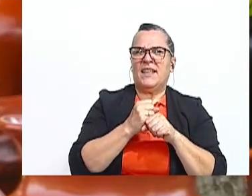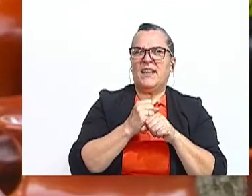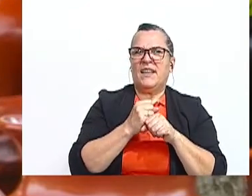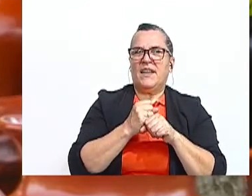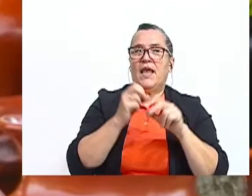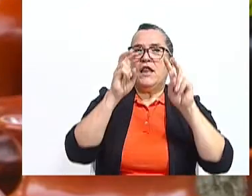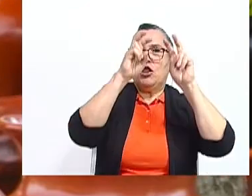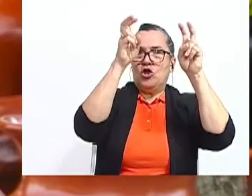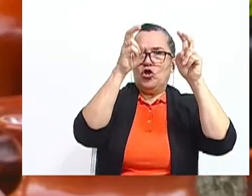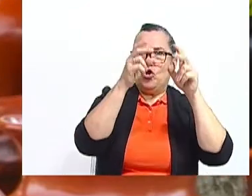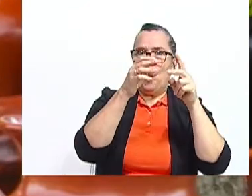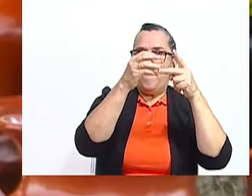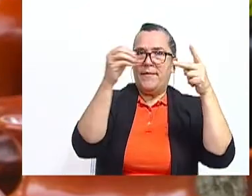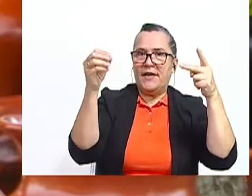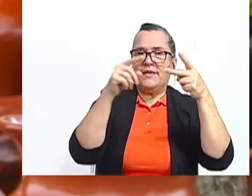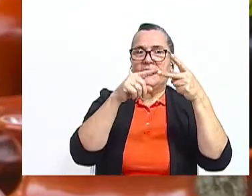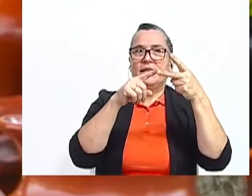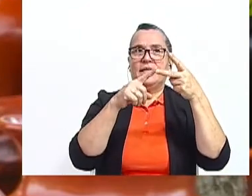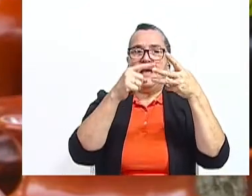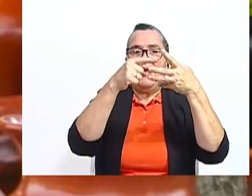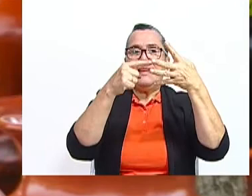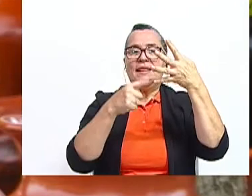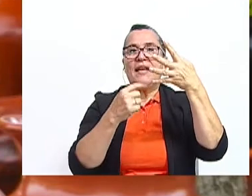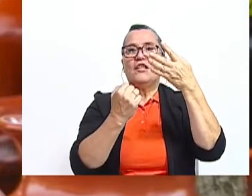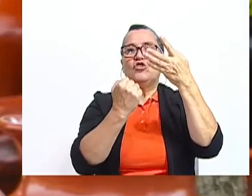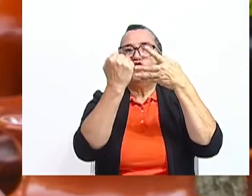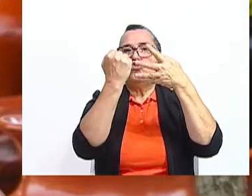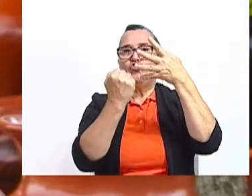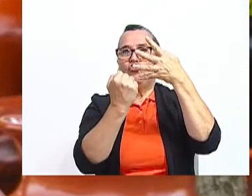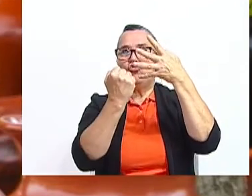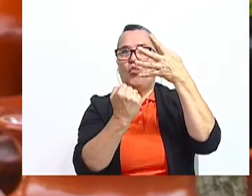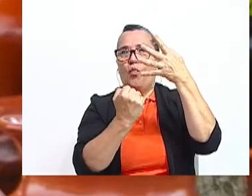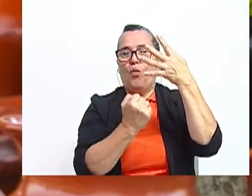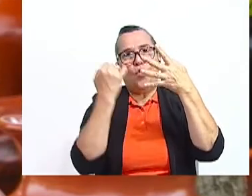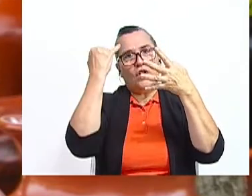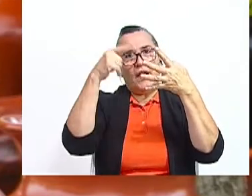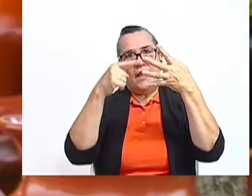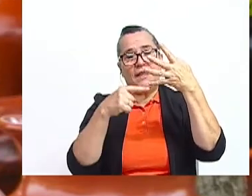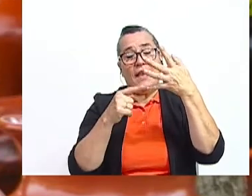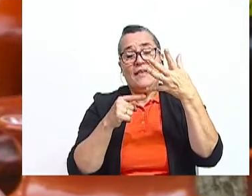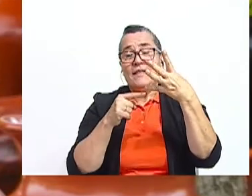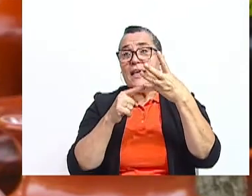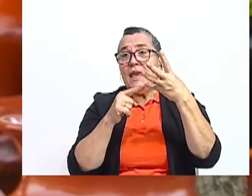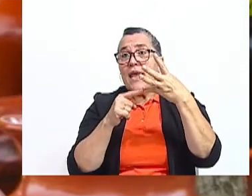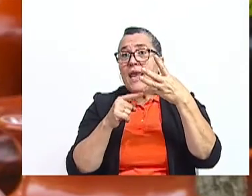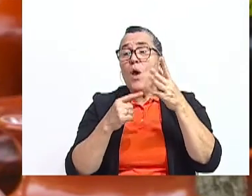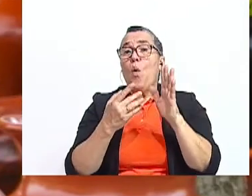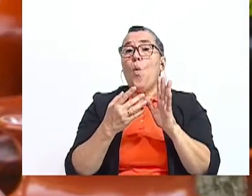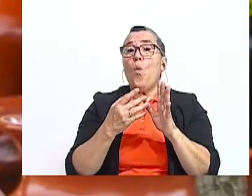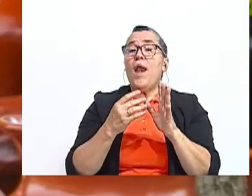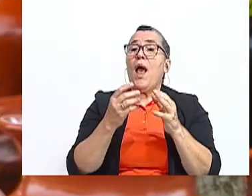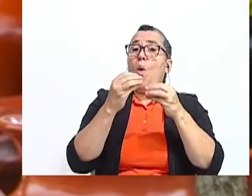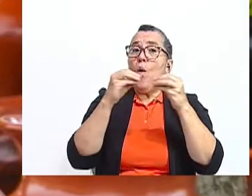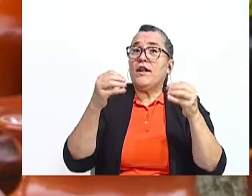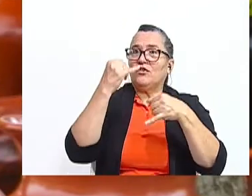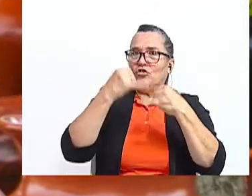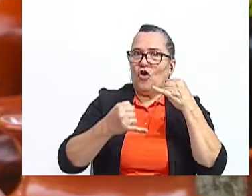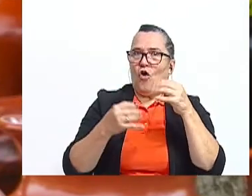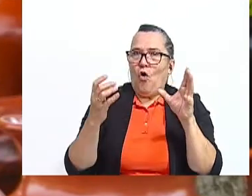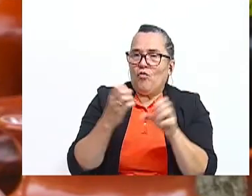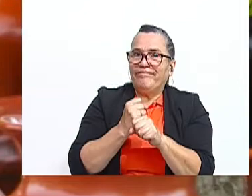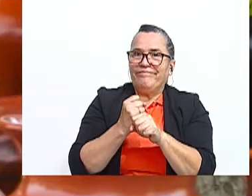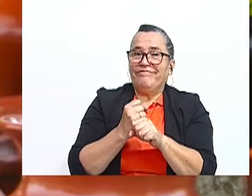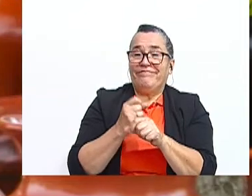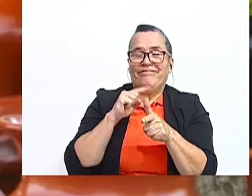topic sentence, 3 supporting ideas, and a concluding sentence, right? Well, let's do